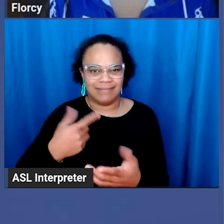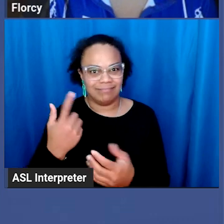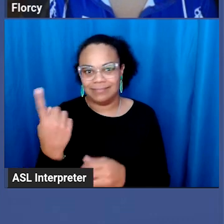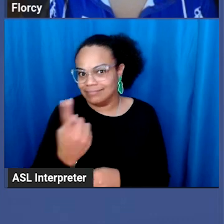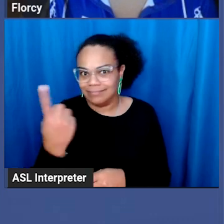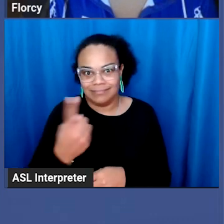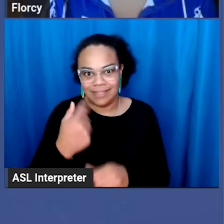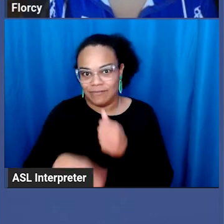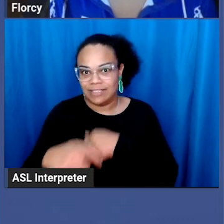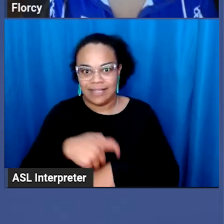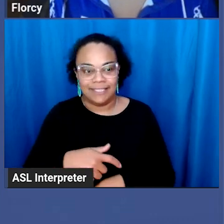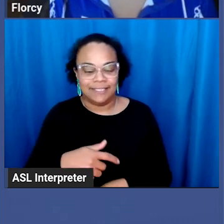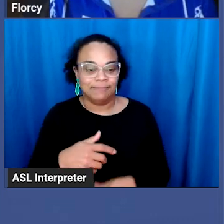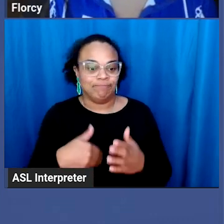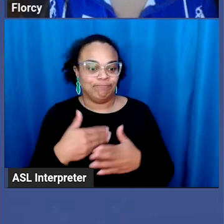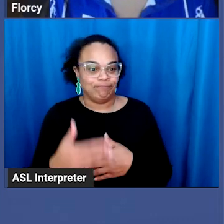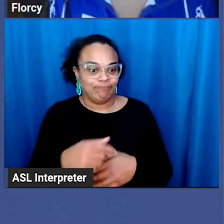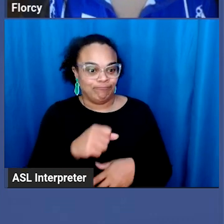sorry.